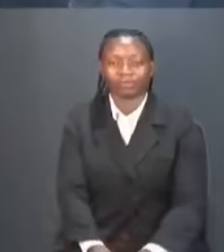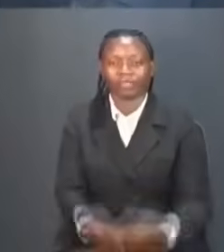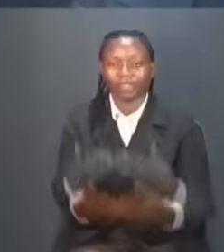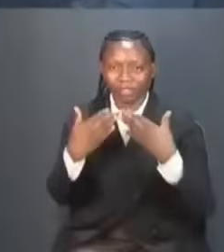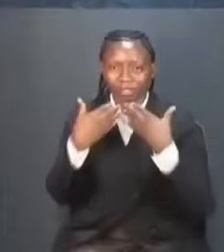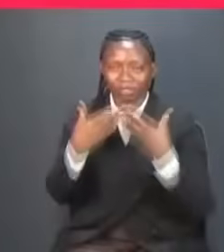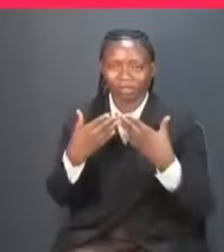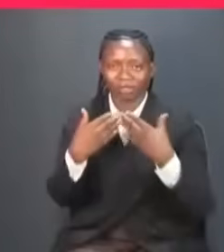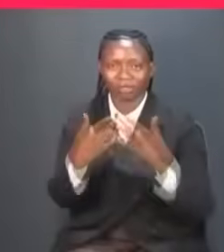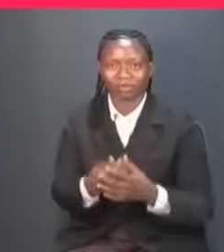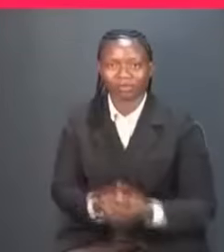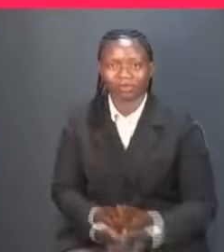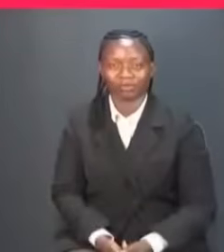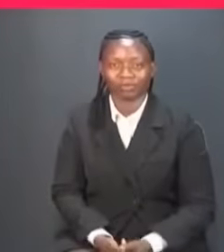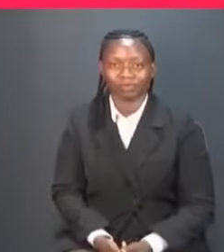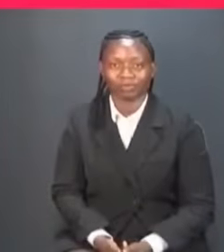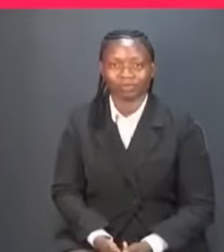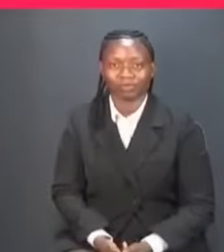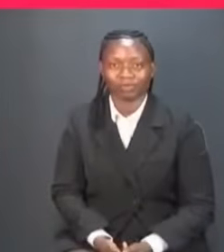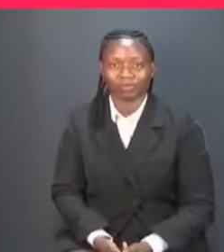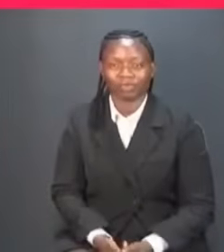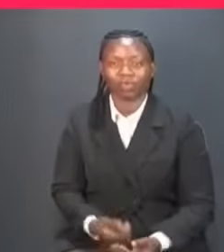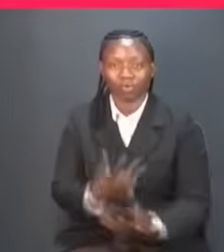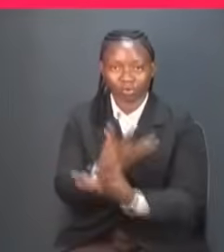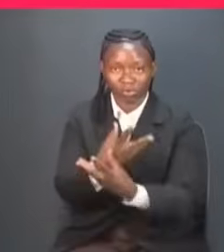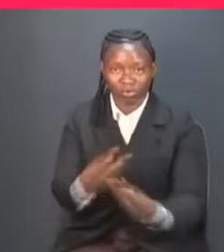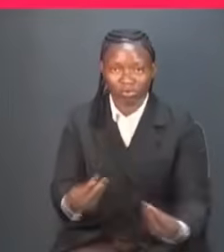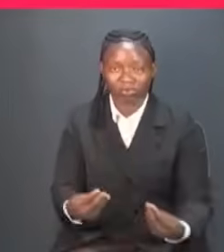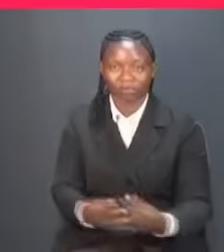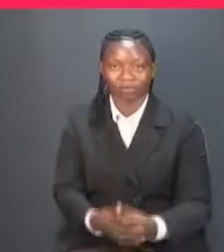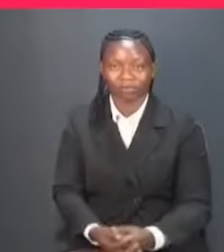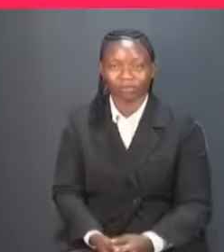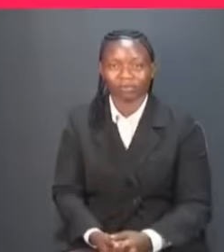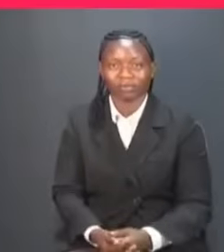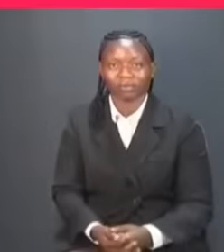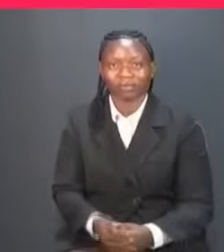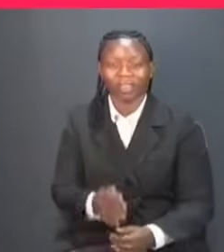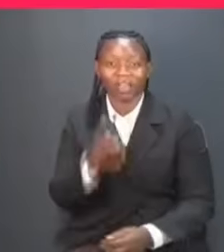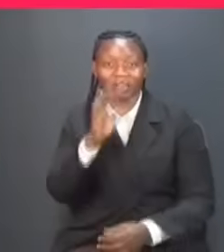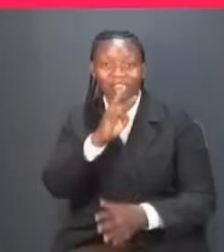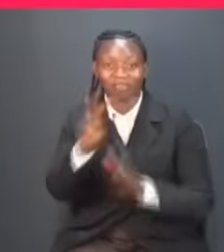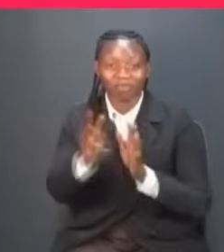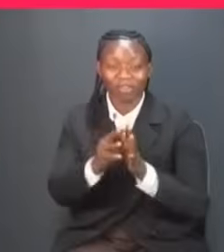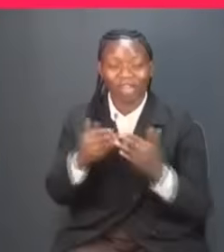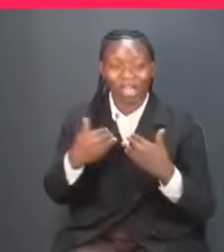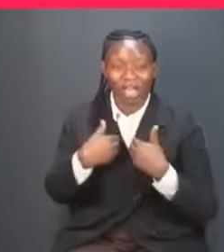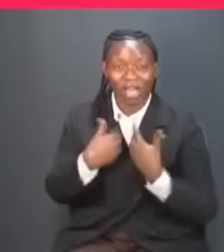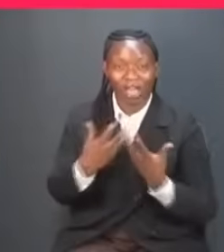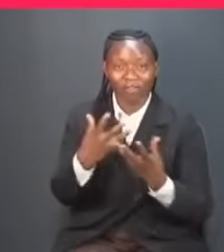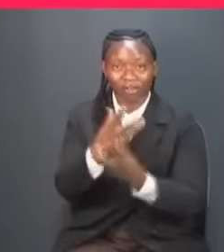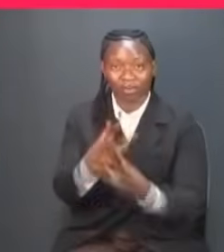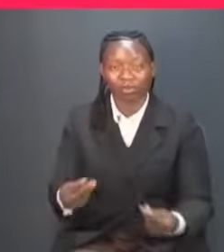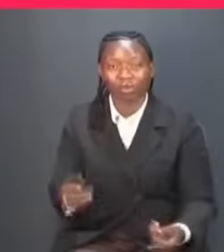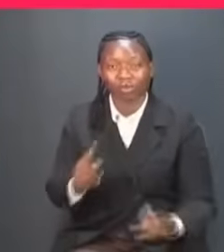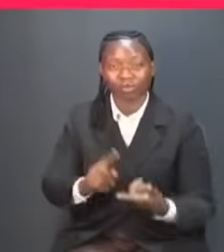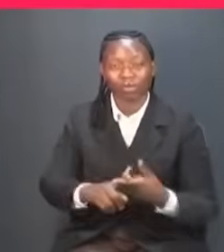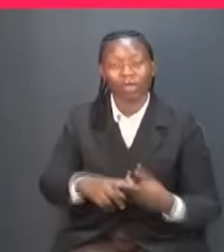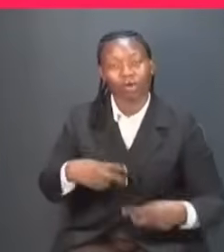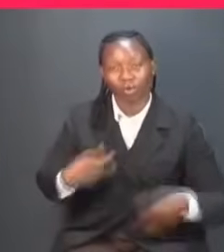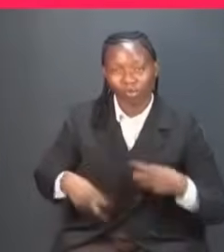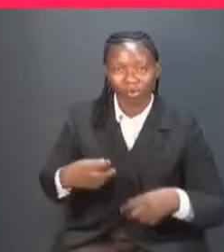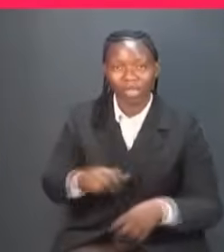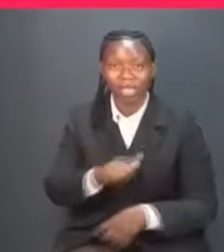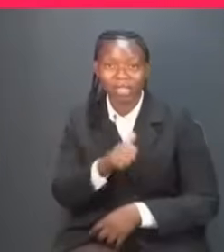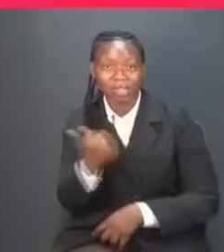much. Please kindly bring it up. We'll resolve it. Within 5 minutes, we should have the solution to that.